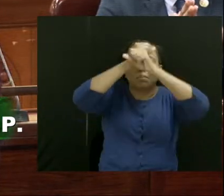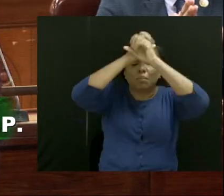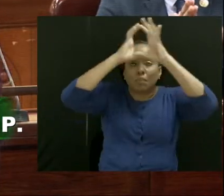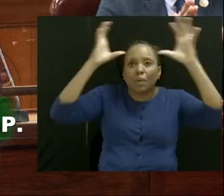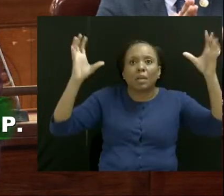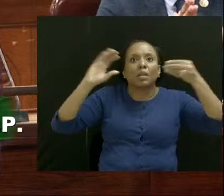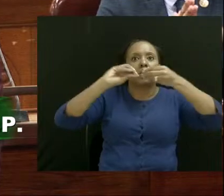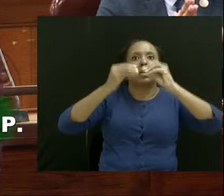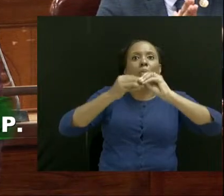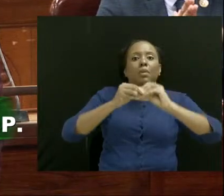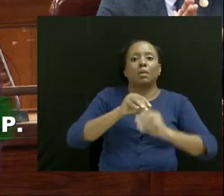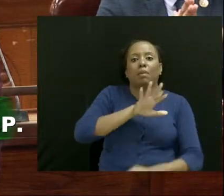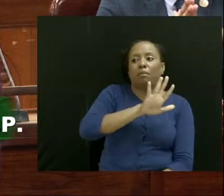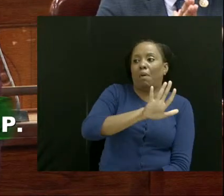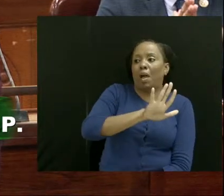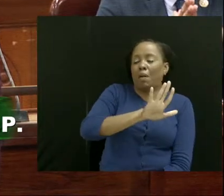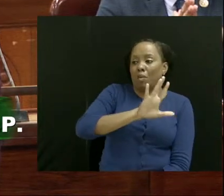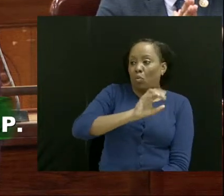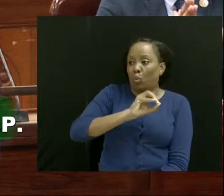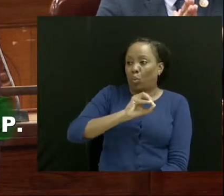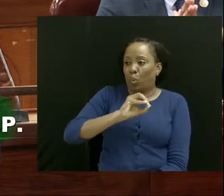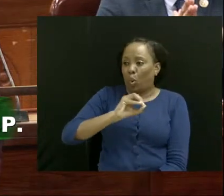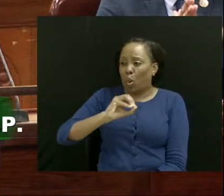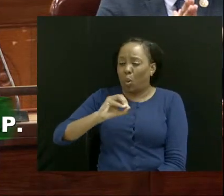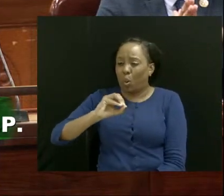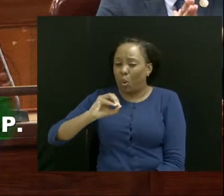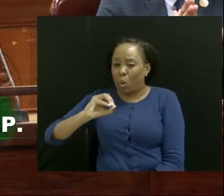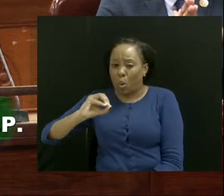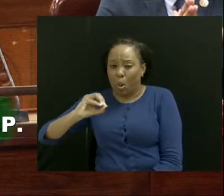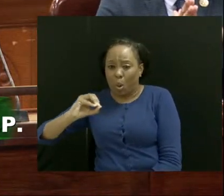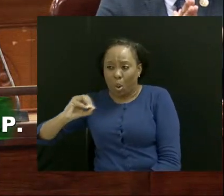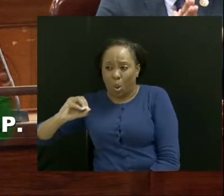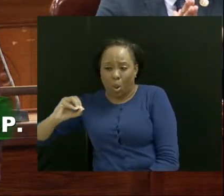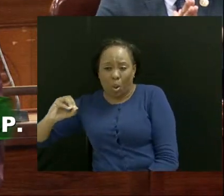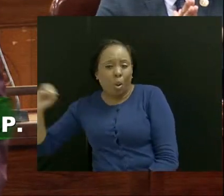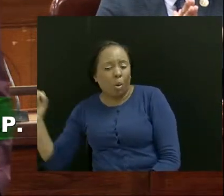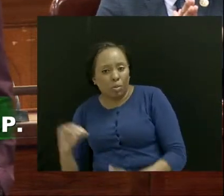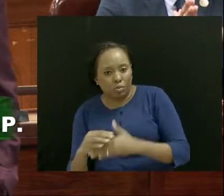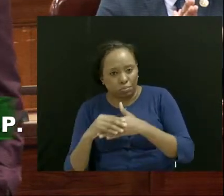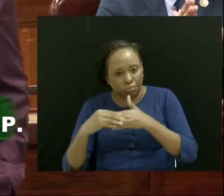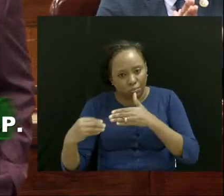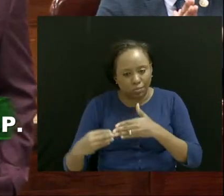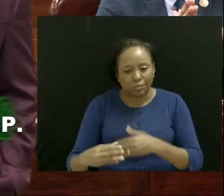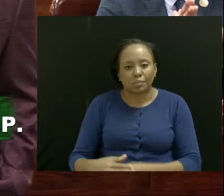in mathematical terms. But 260,000